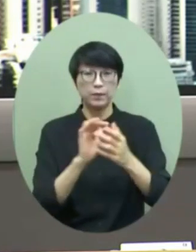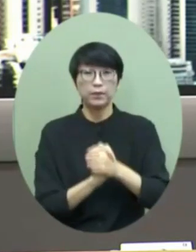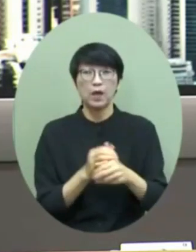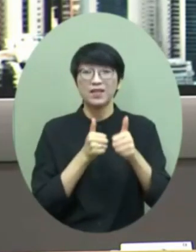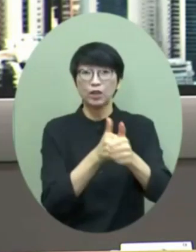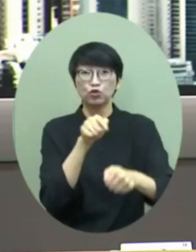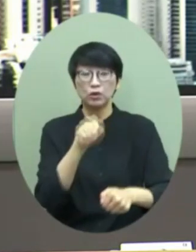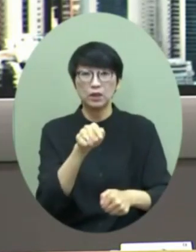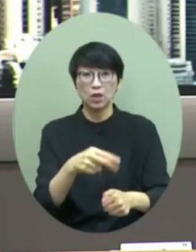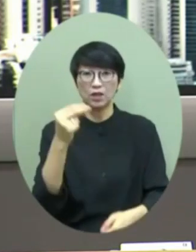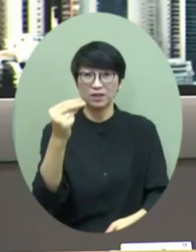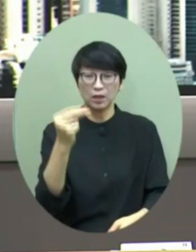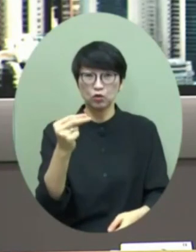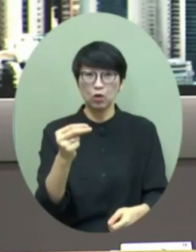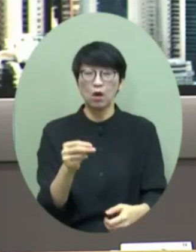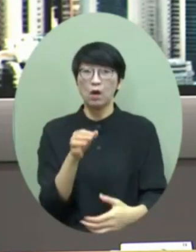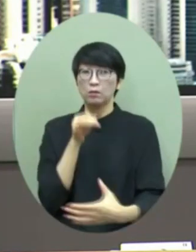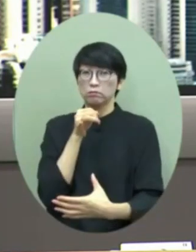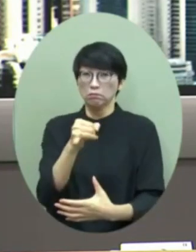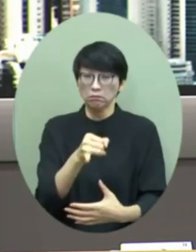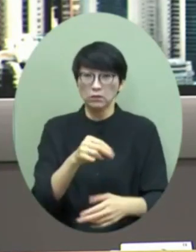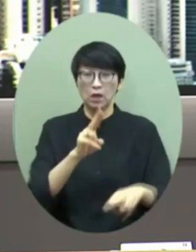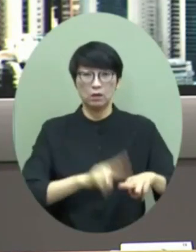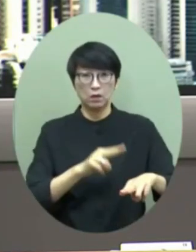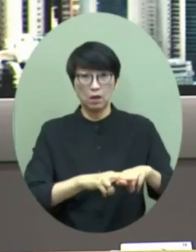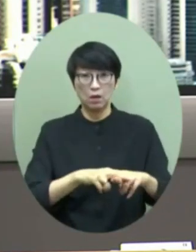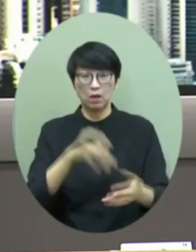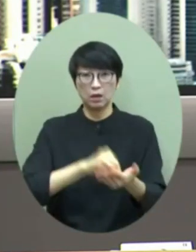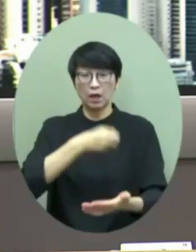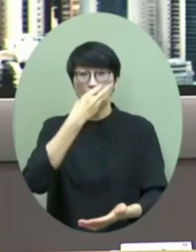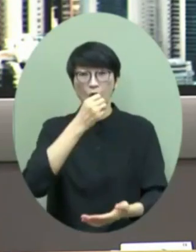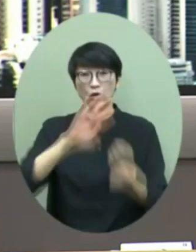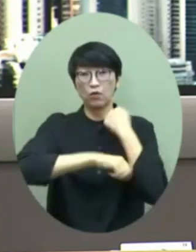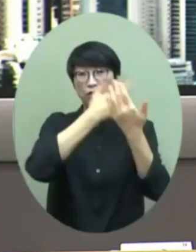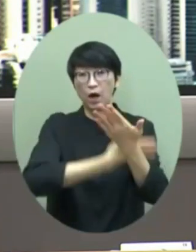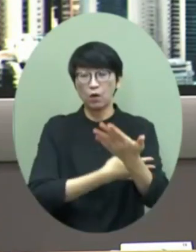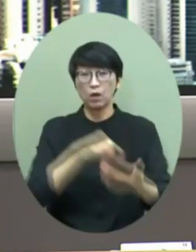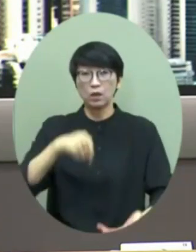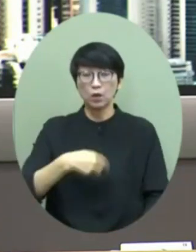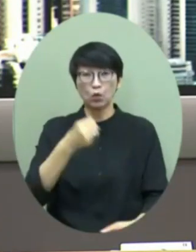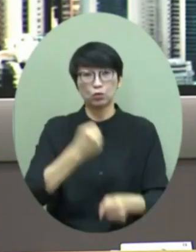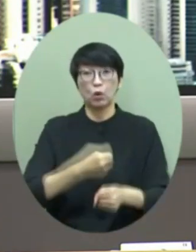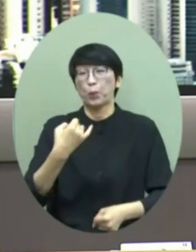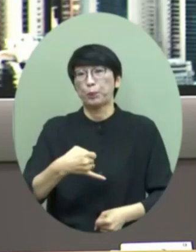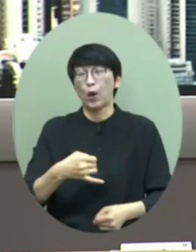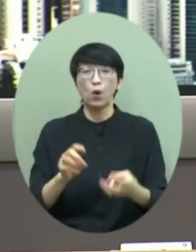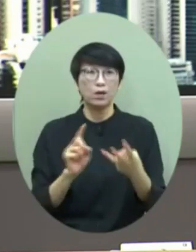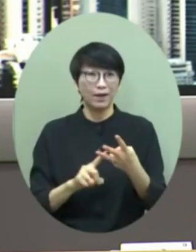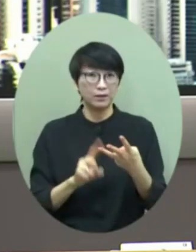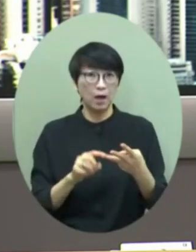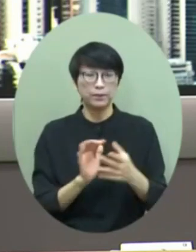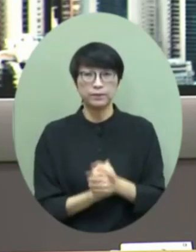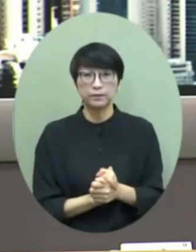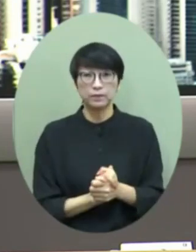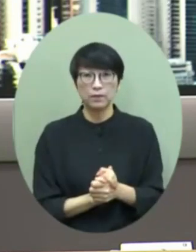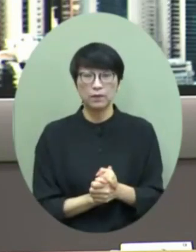security. Now, under Article 23 of the Basic Law, we are supposed to enact local legislation on 7 types of